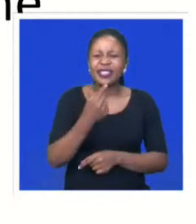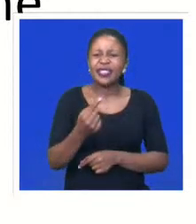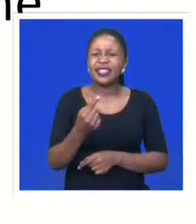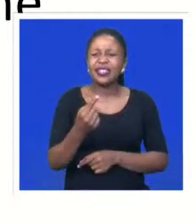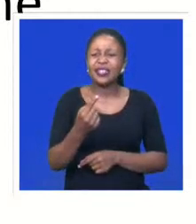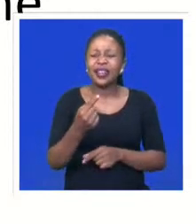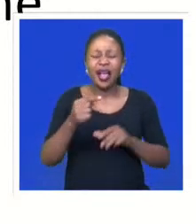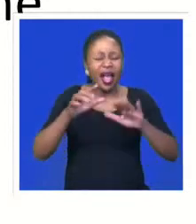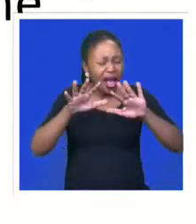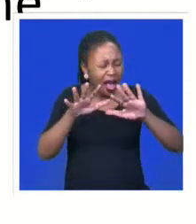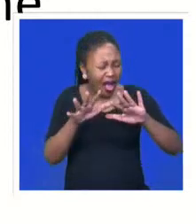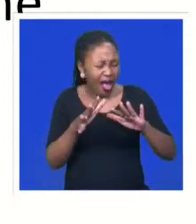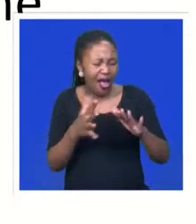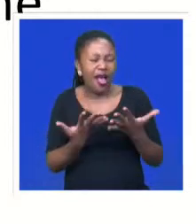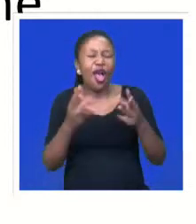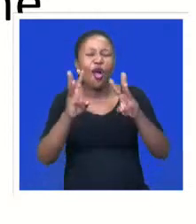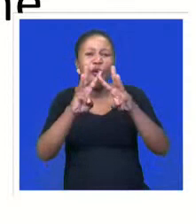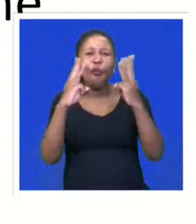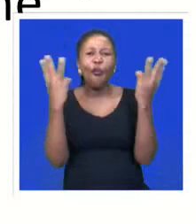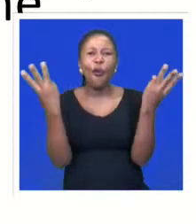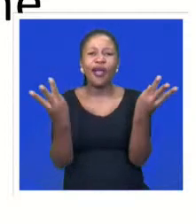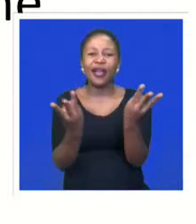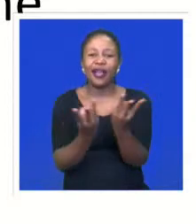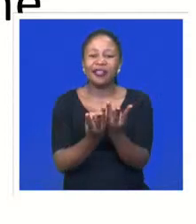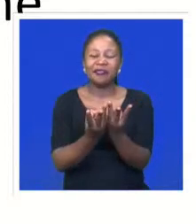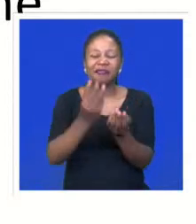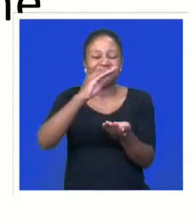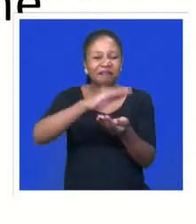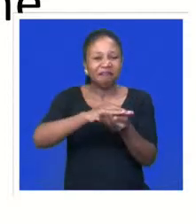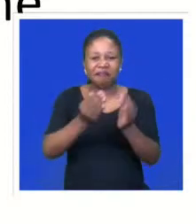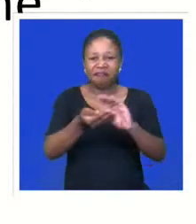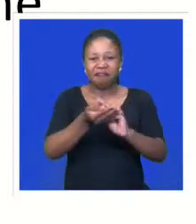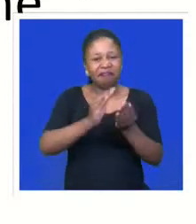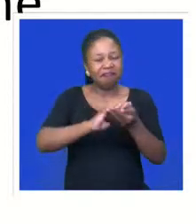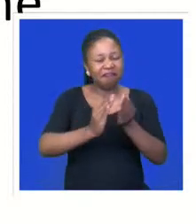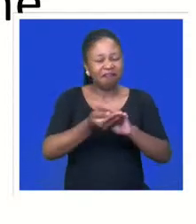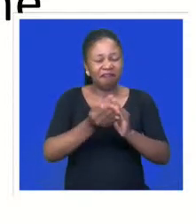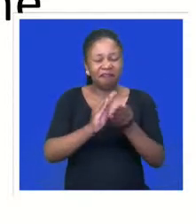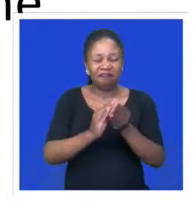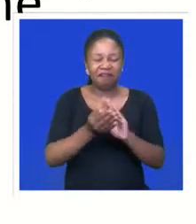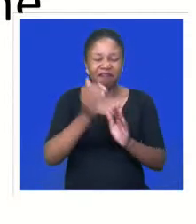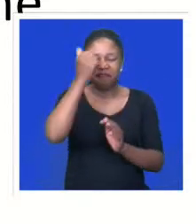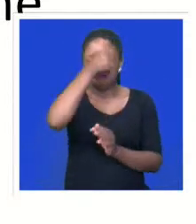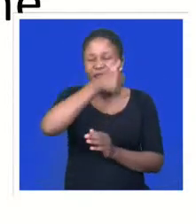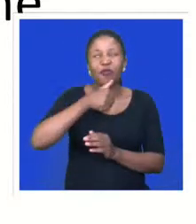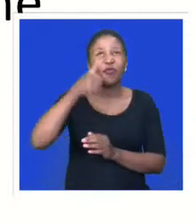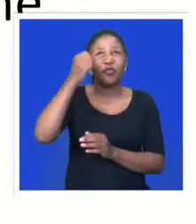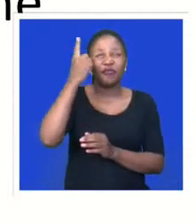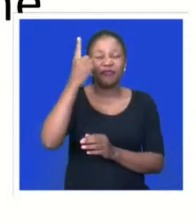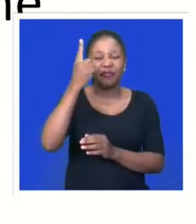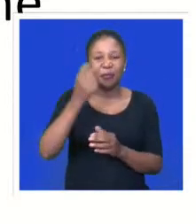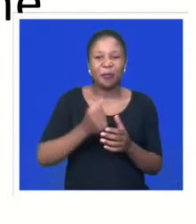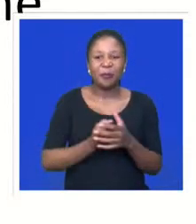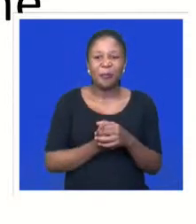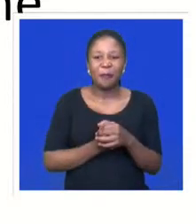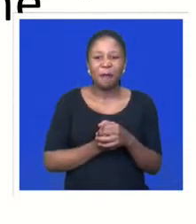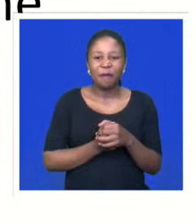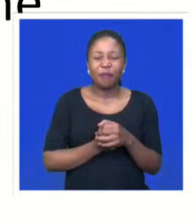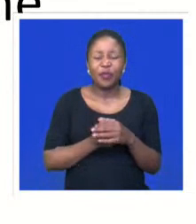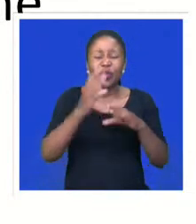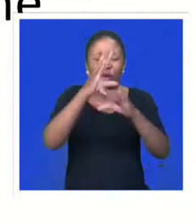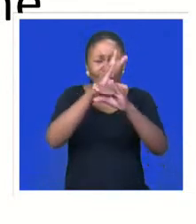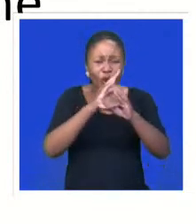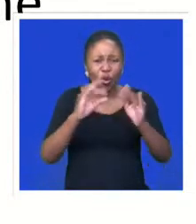Explain how the universe was created. When we look at Genesis 1 verse 3, it says, and